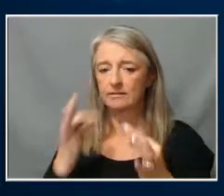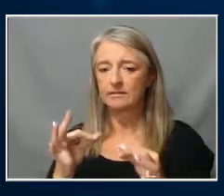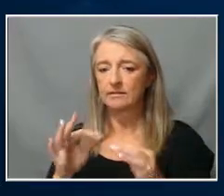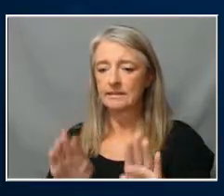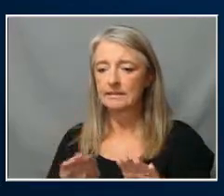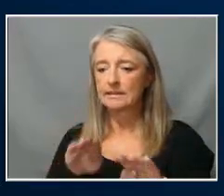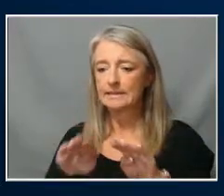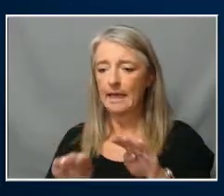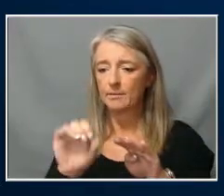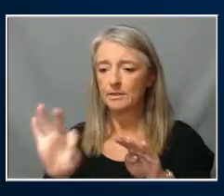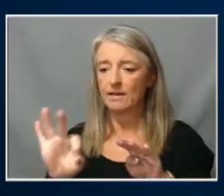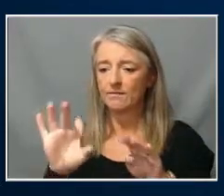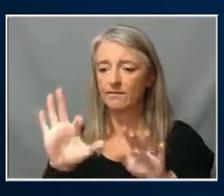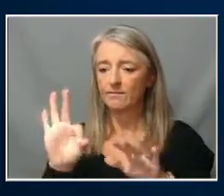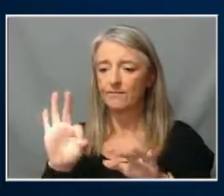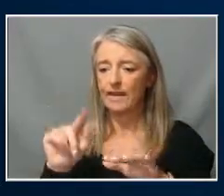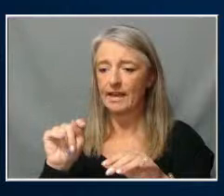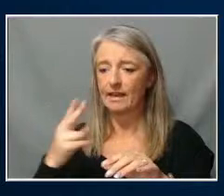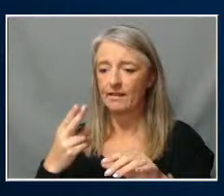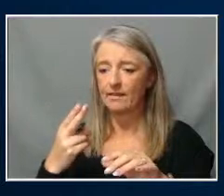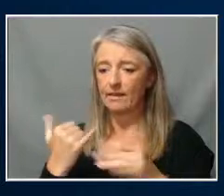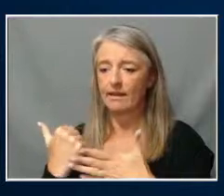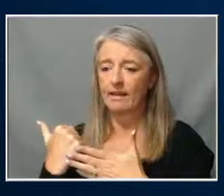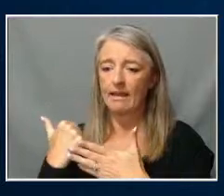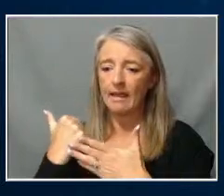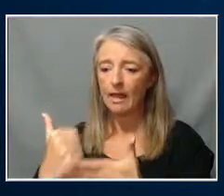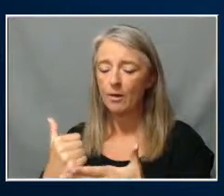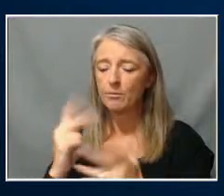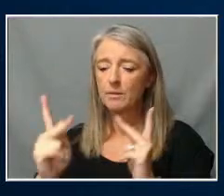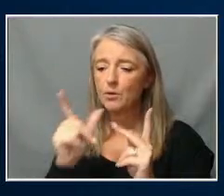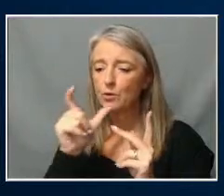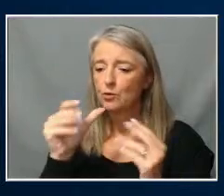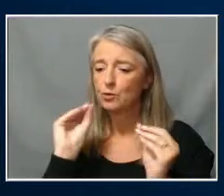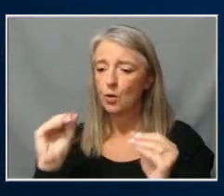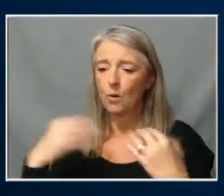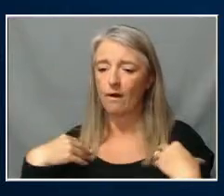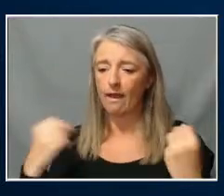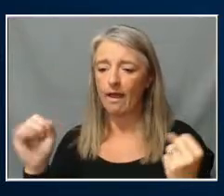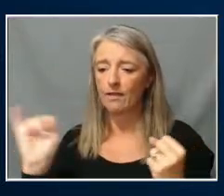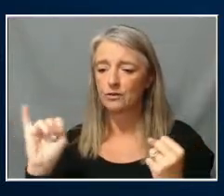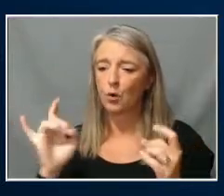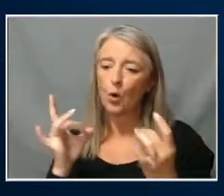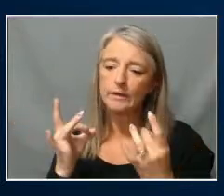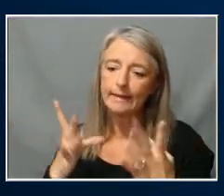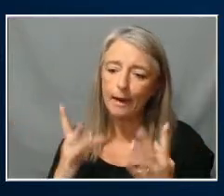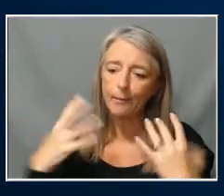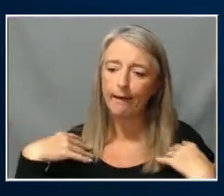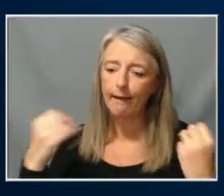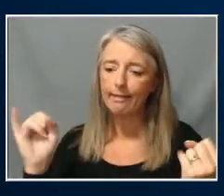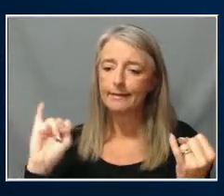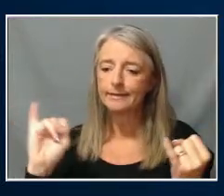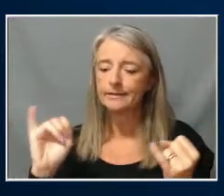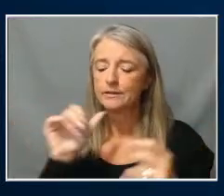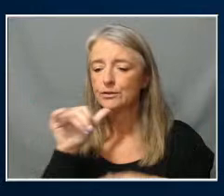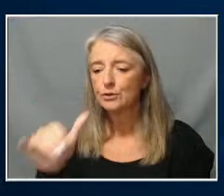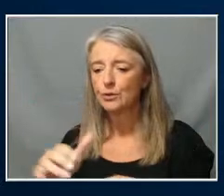help get prosthetic limbs for amputees that have no health insurance, or as I say, terrible health insurance. So no prosthetic coverage. So a lot of